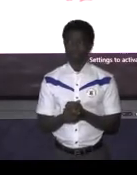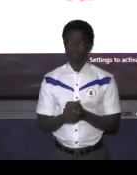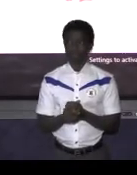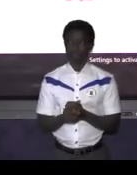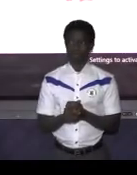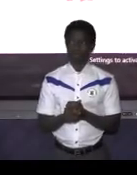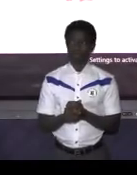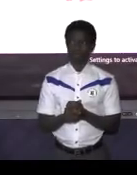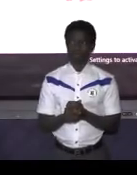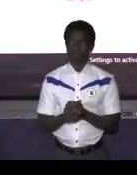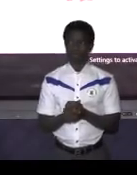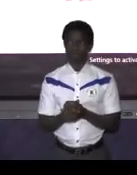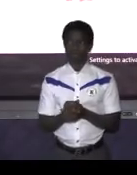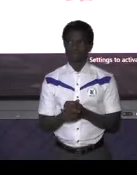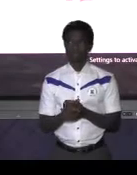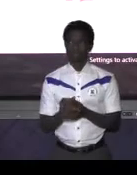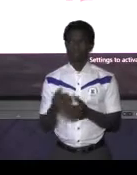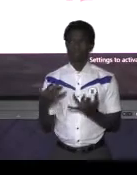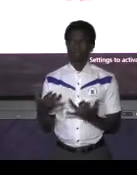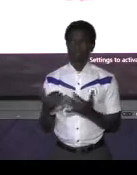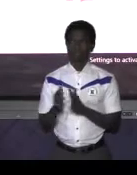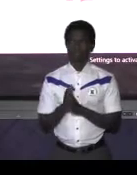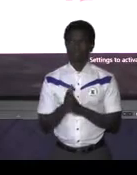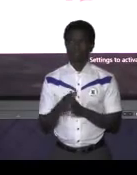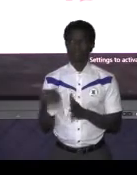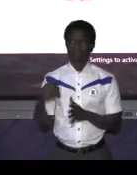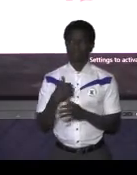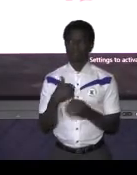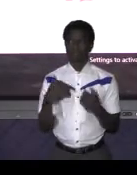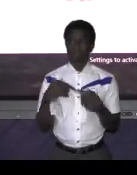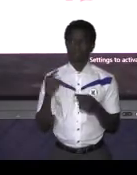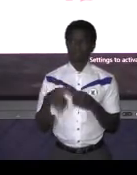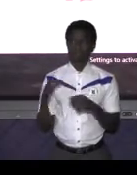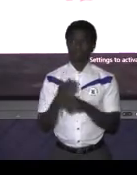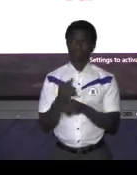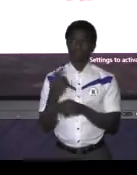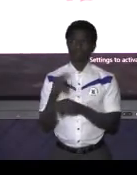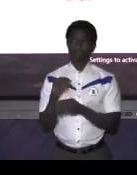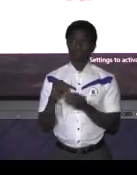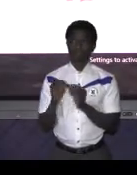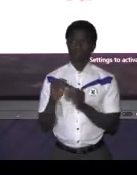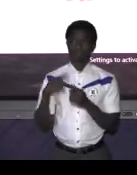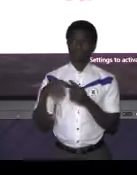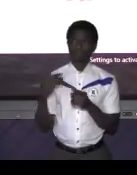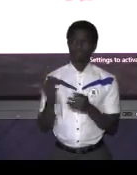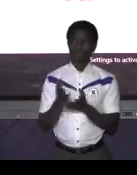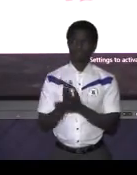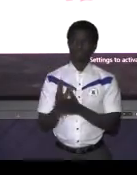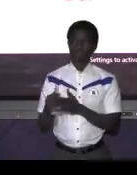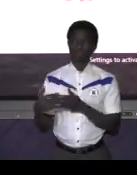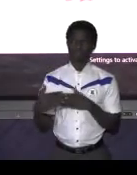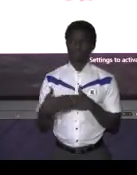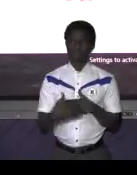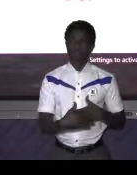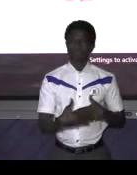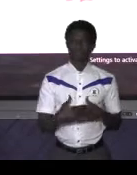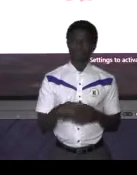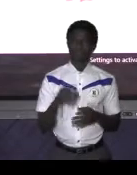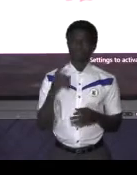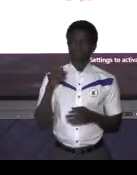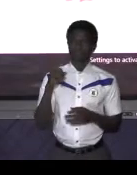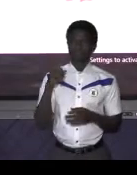is 169. Now we have to take the numbers to the right side. X squared